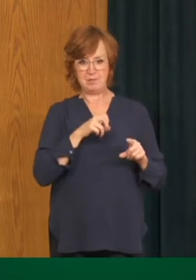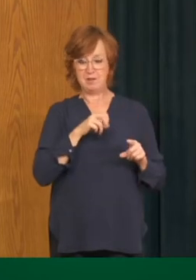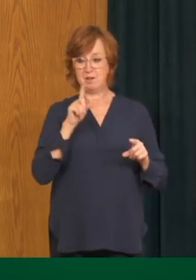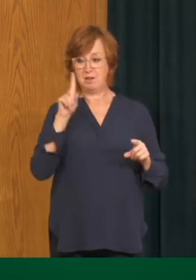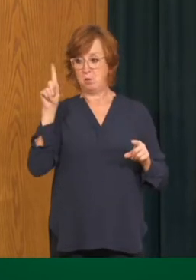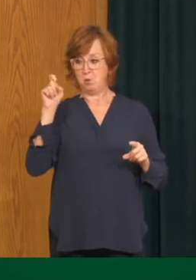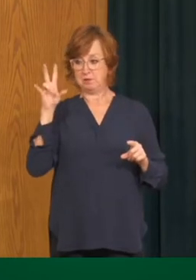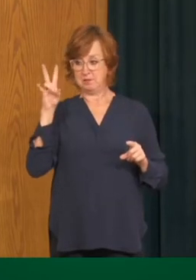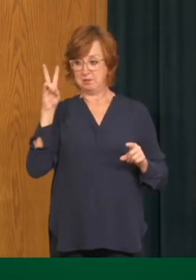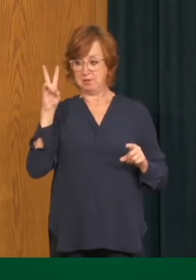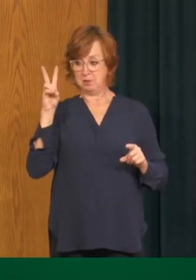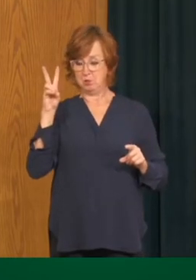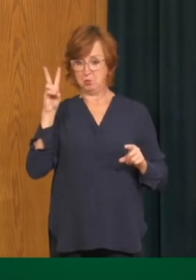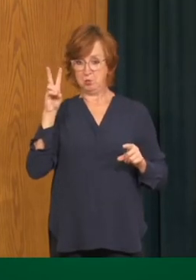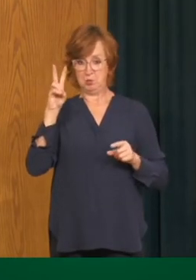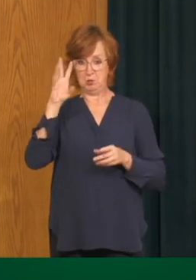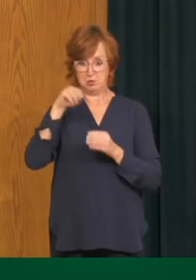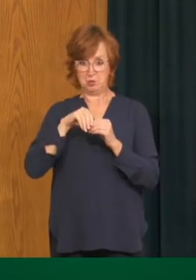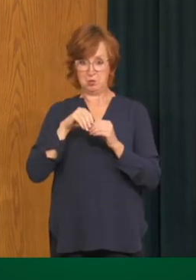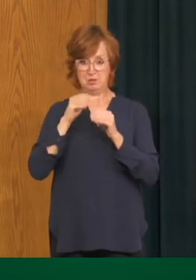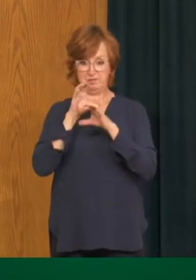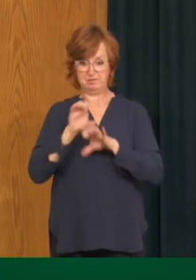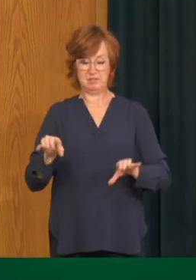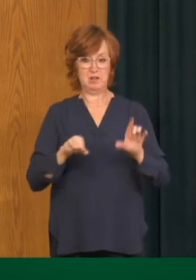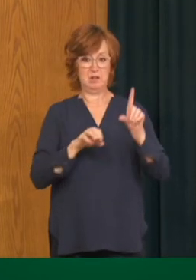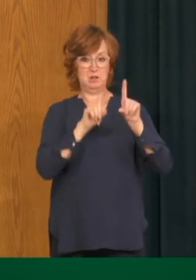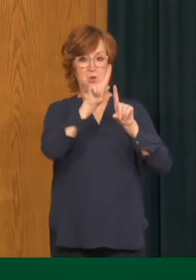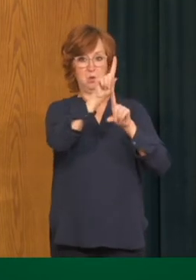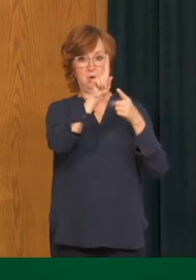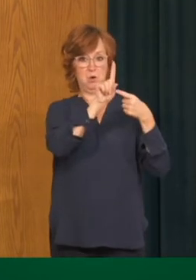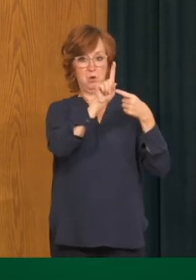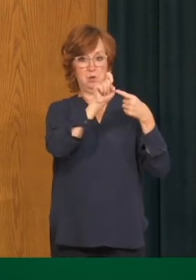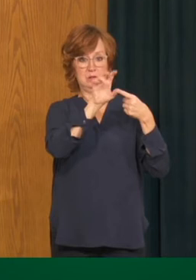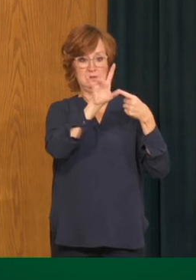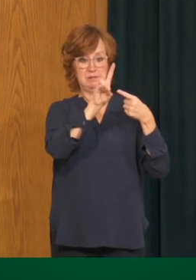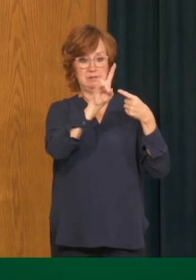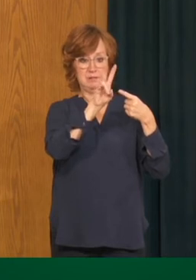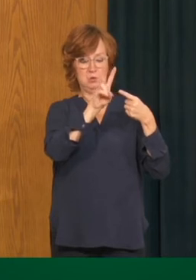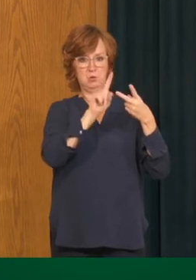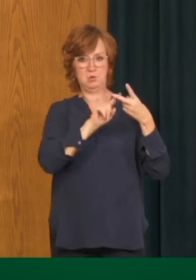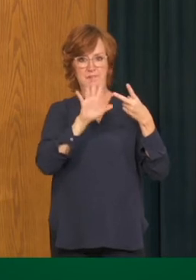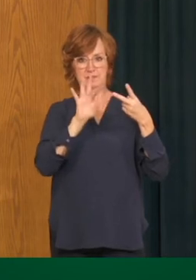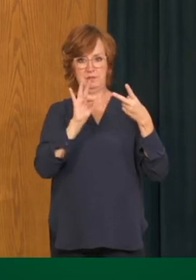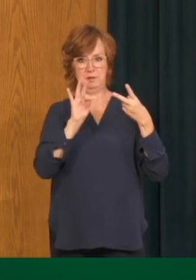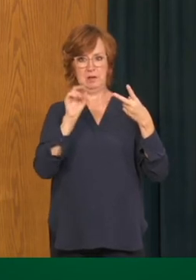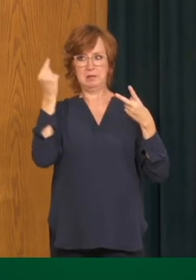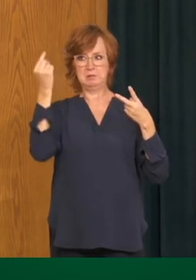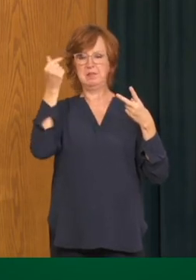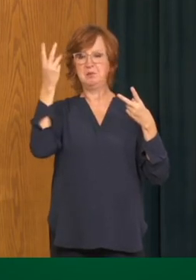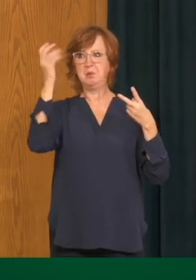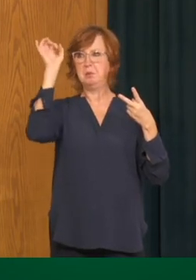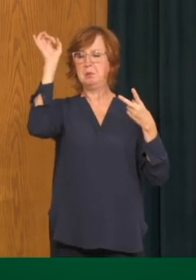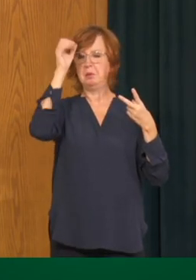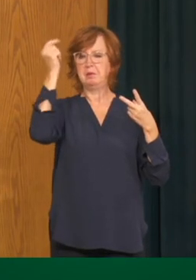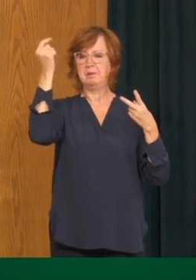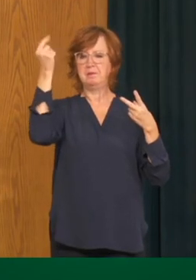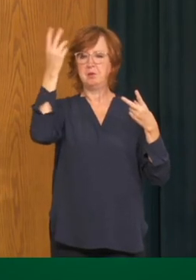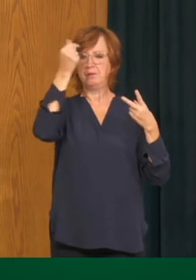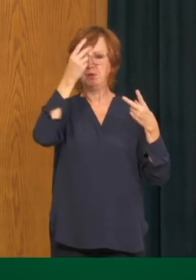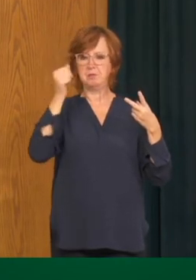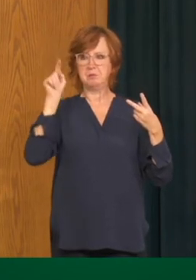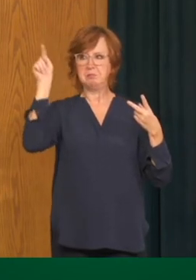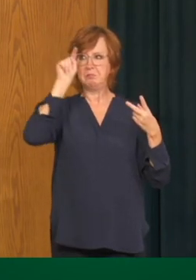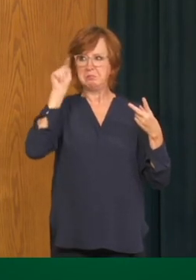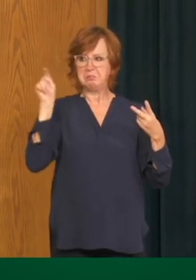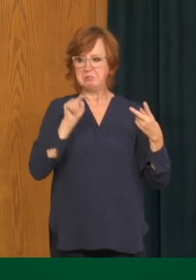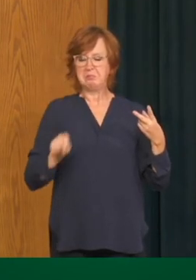those communities, and 59 are in the remainder of Saskatchewan. So our transmission rate is quite low here in Saskatchewan, even